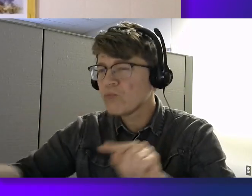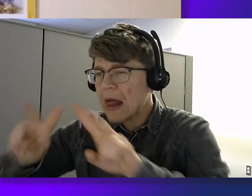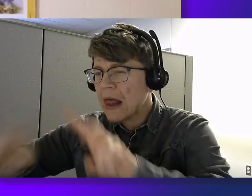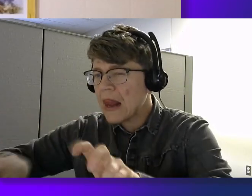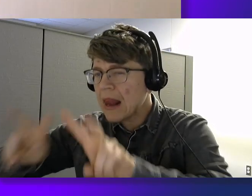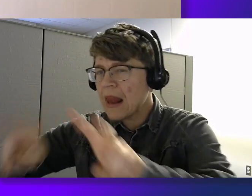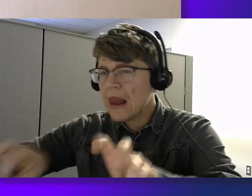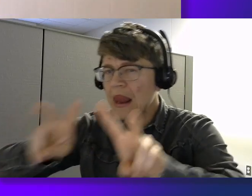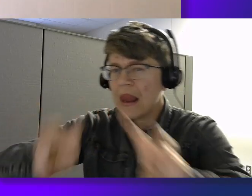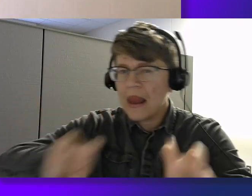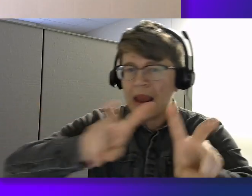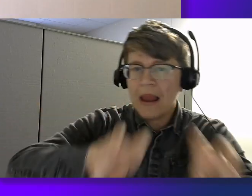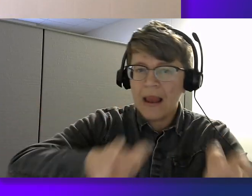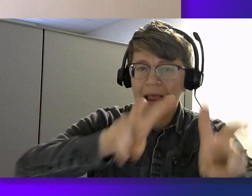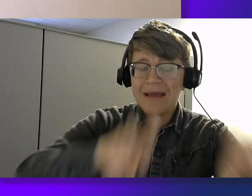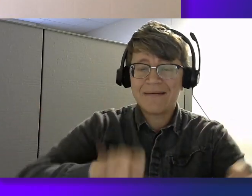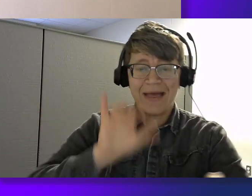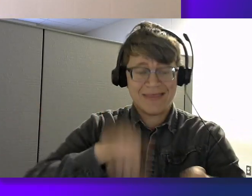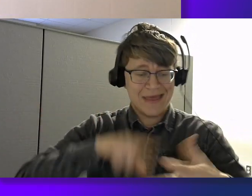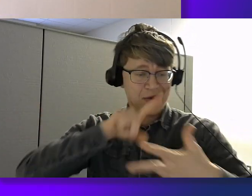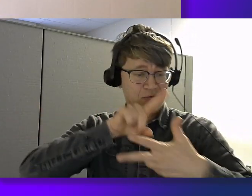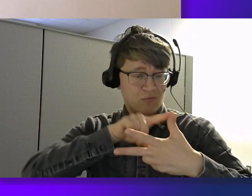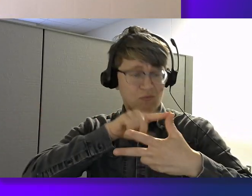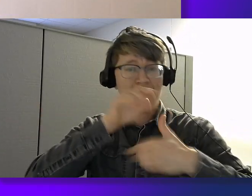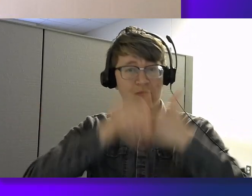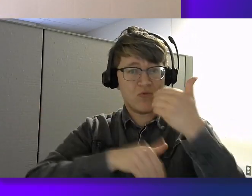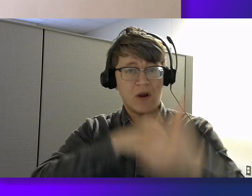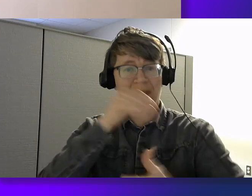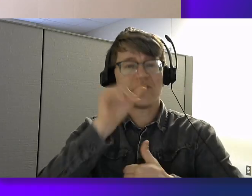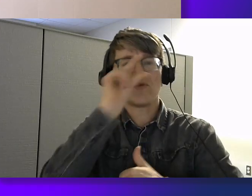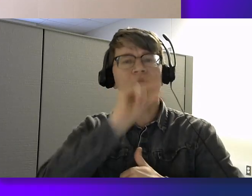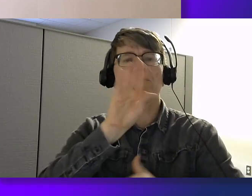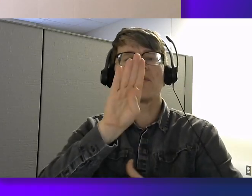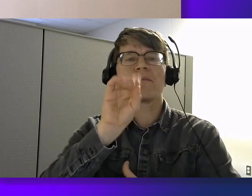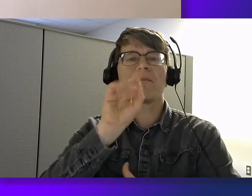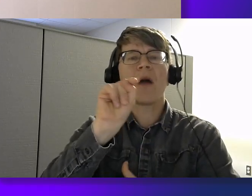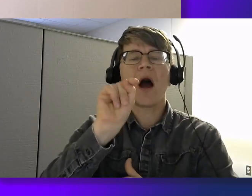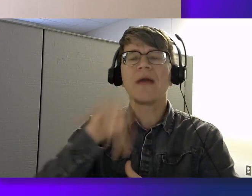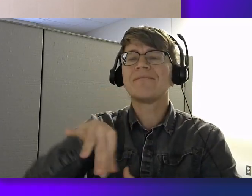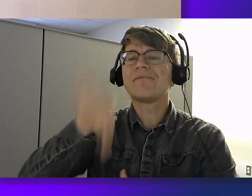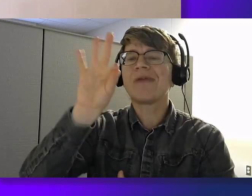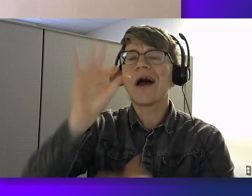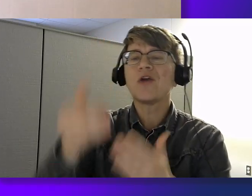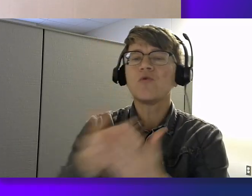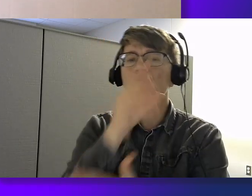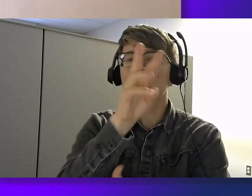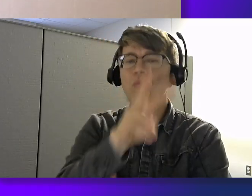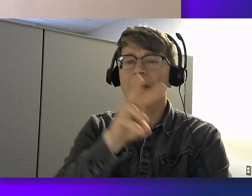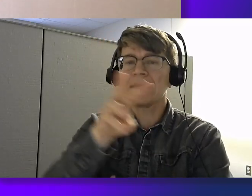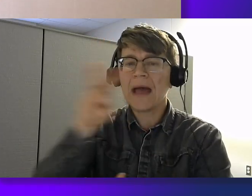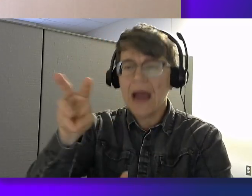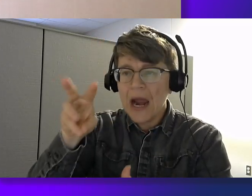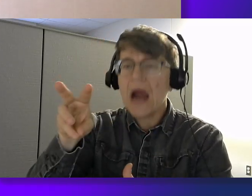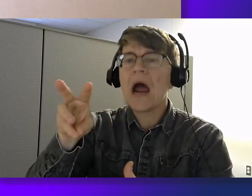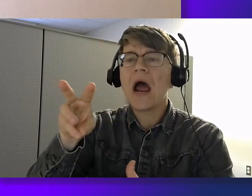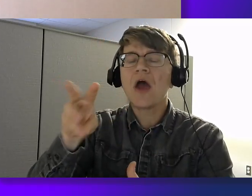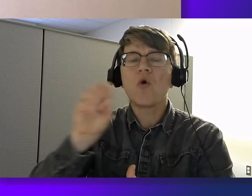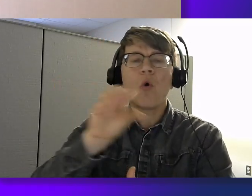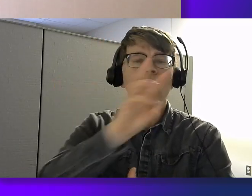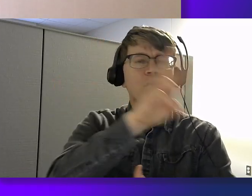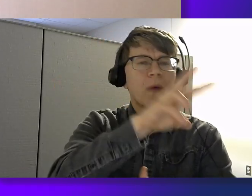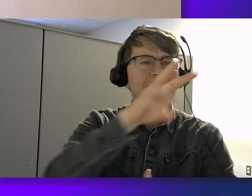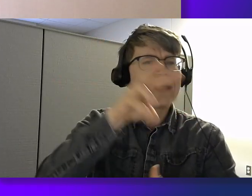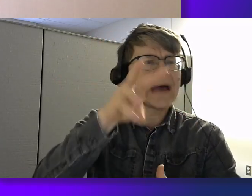that's provided. During the crawling process, the Googlebot looks for new sites, updates to existing pages, and any broken